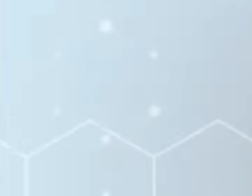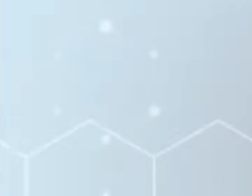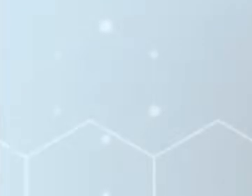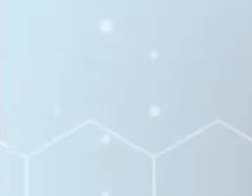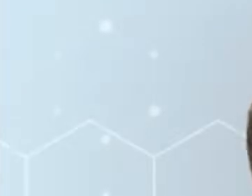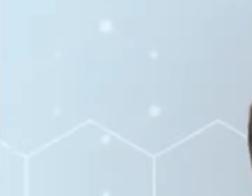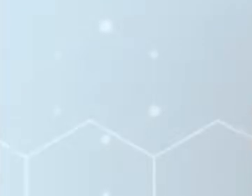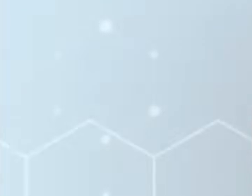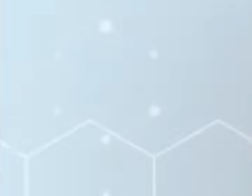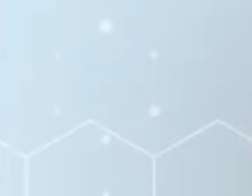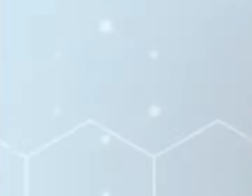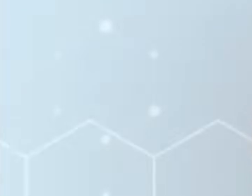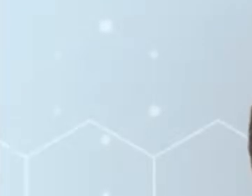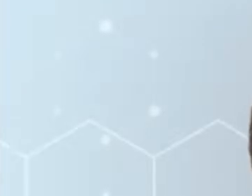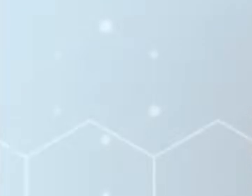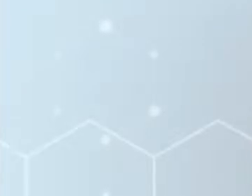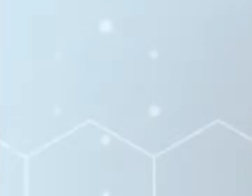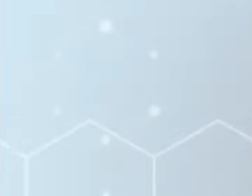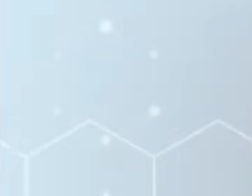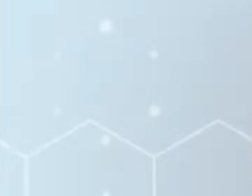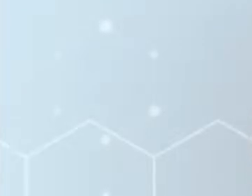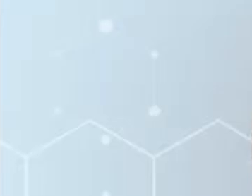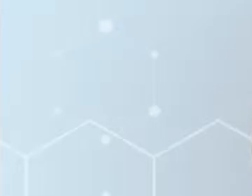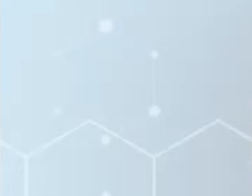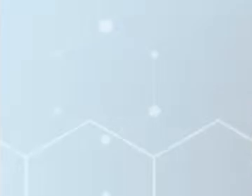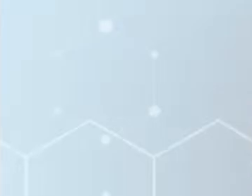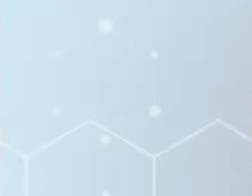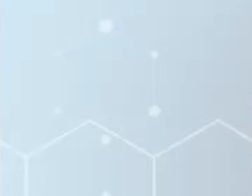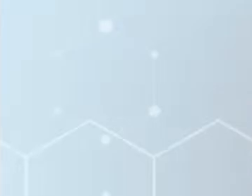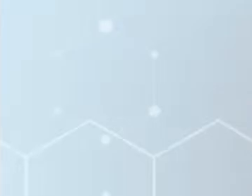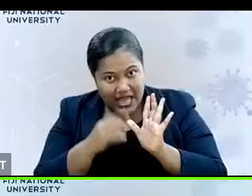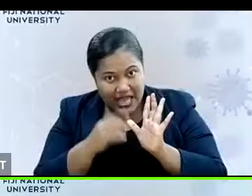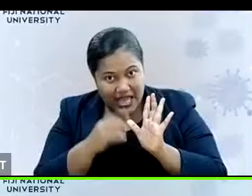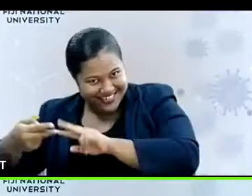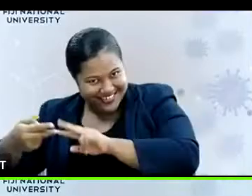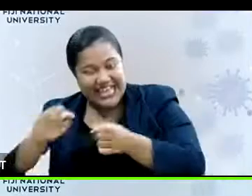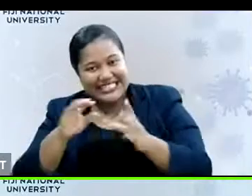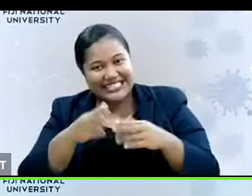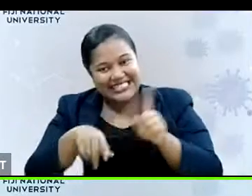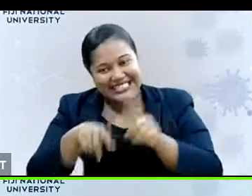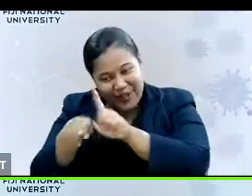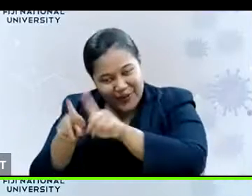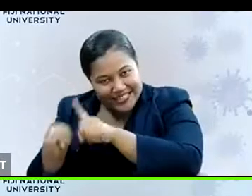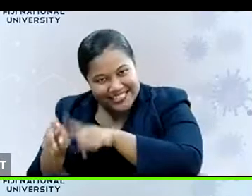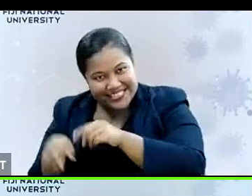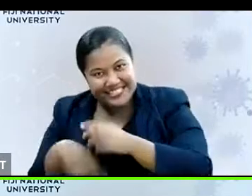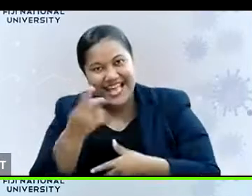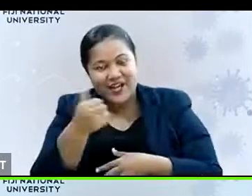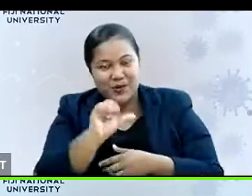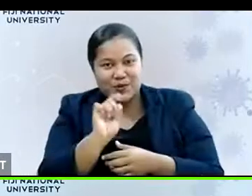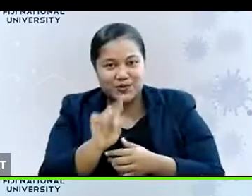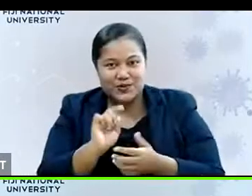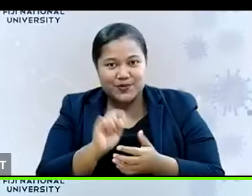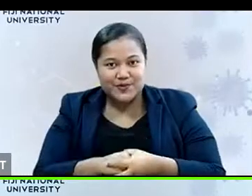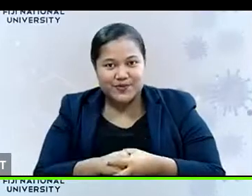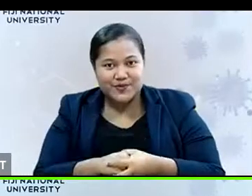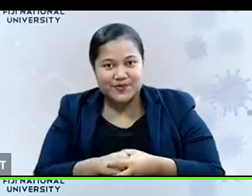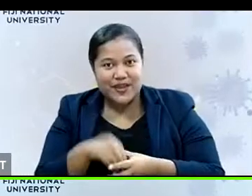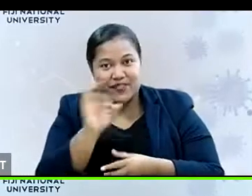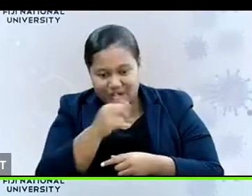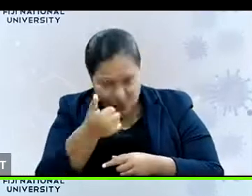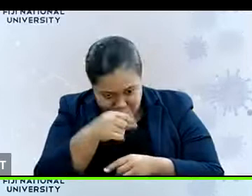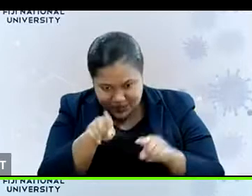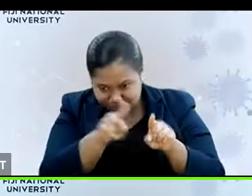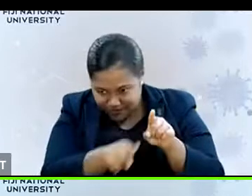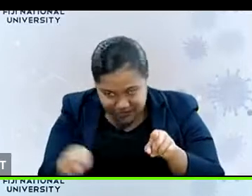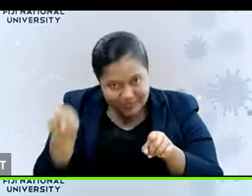and then make another copy of that target sequence. And then you cycle through that again,